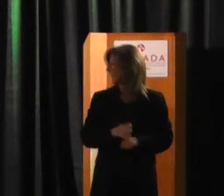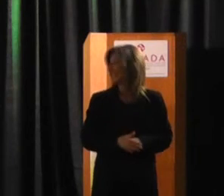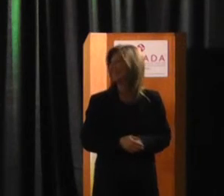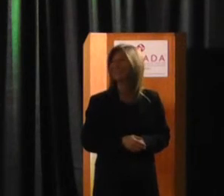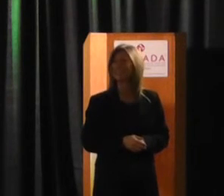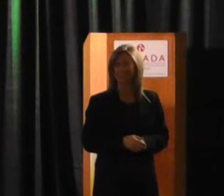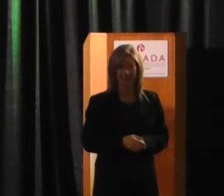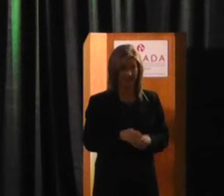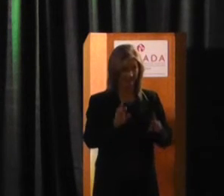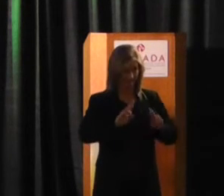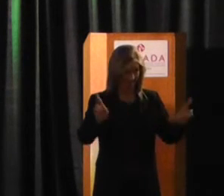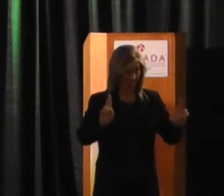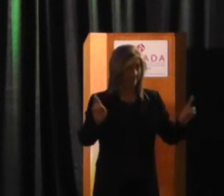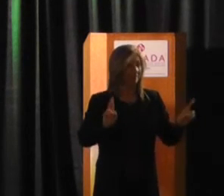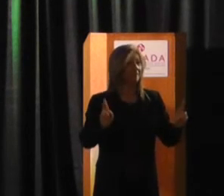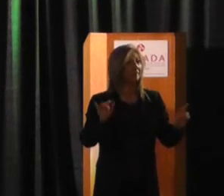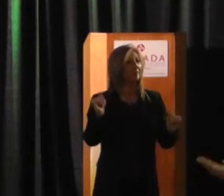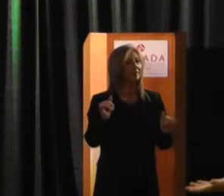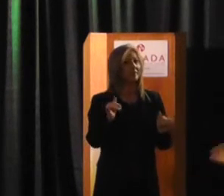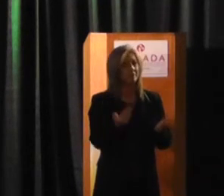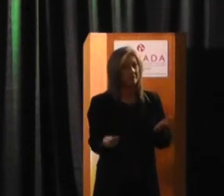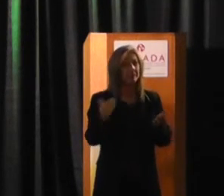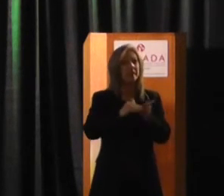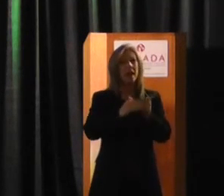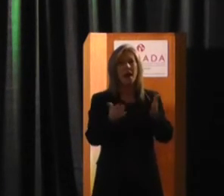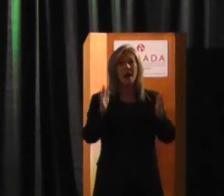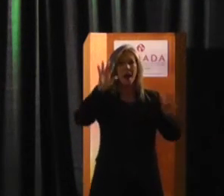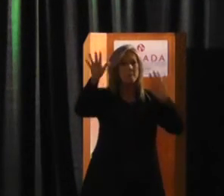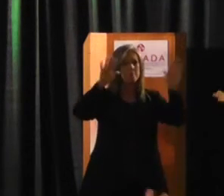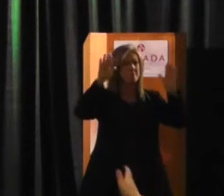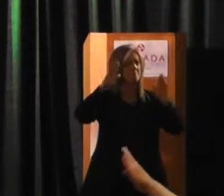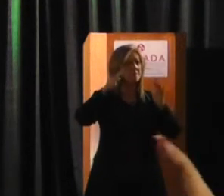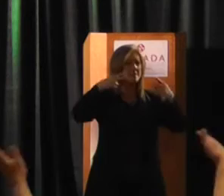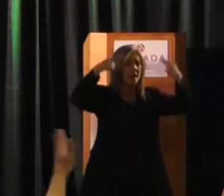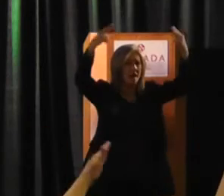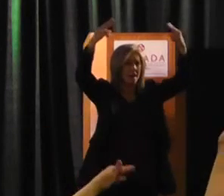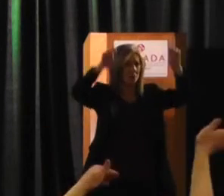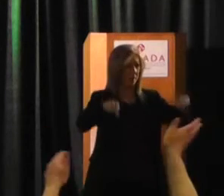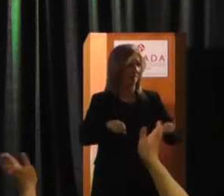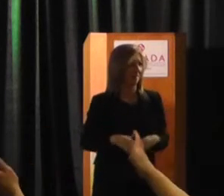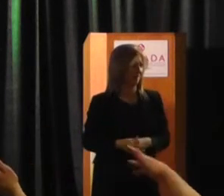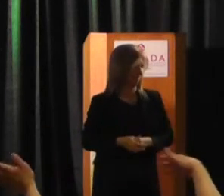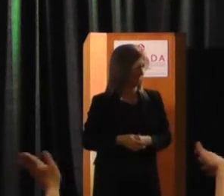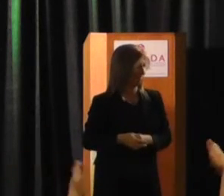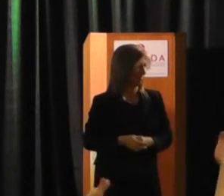sideways. Now we're getting blown. Reach your arms as high as you can.